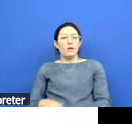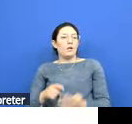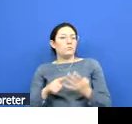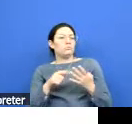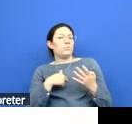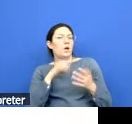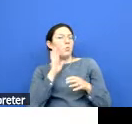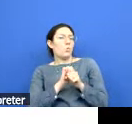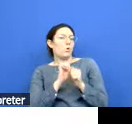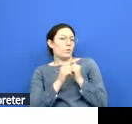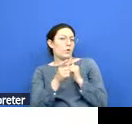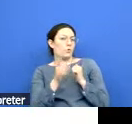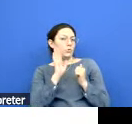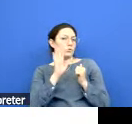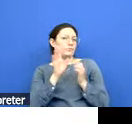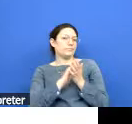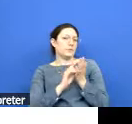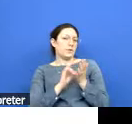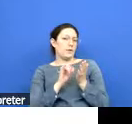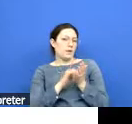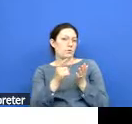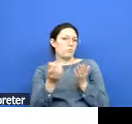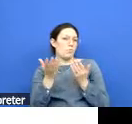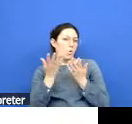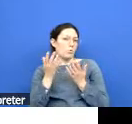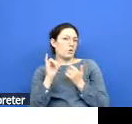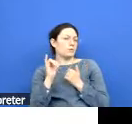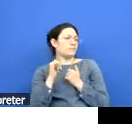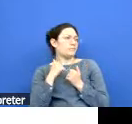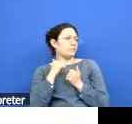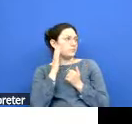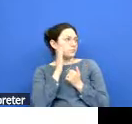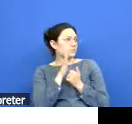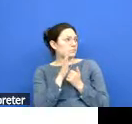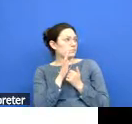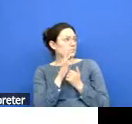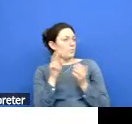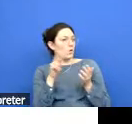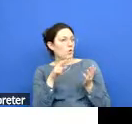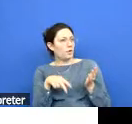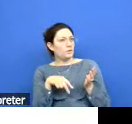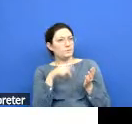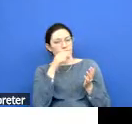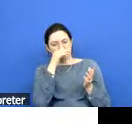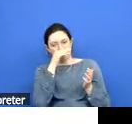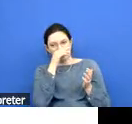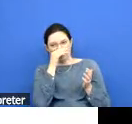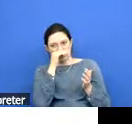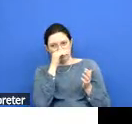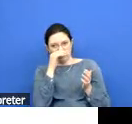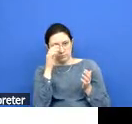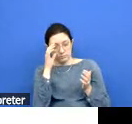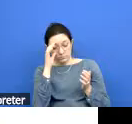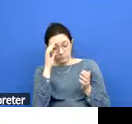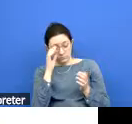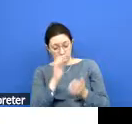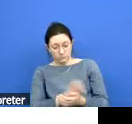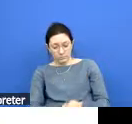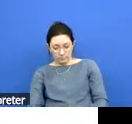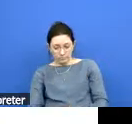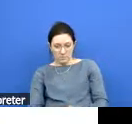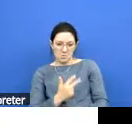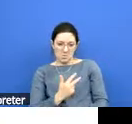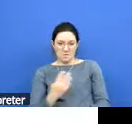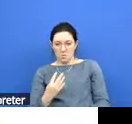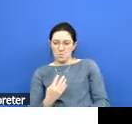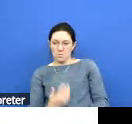you if you want to just propose. Like I said, I would look at 4. So three or four.